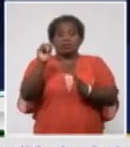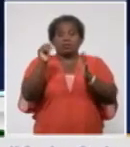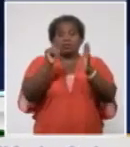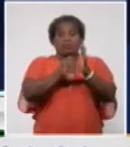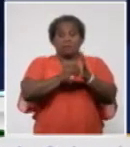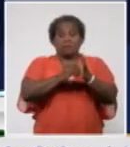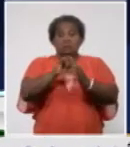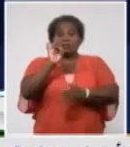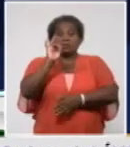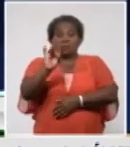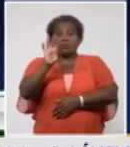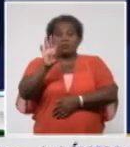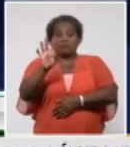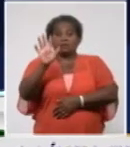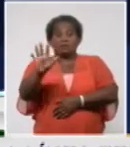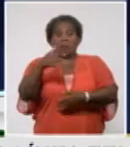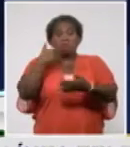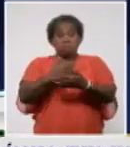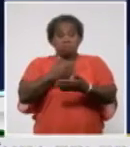Institute Pedro Coury,